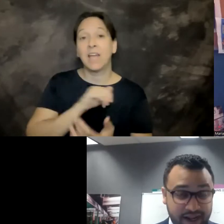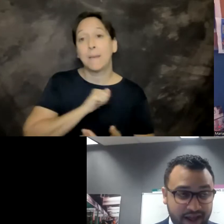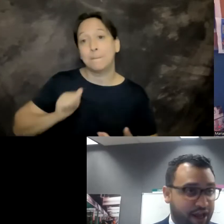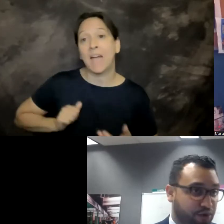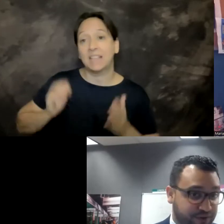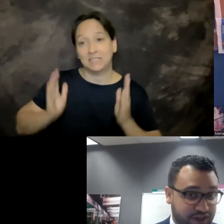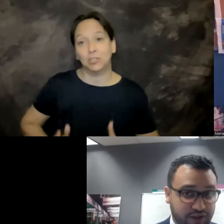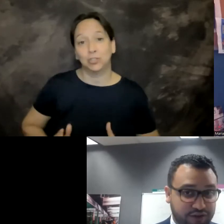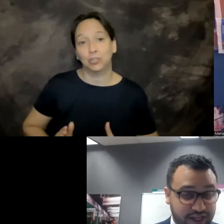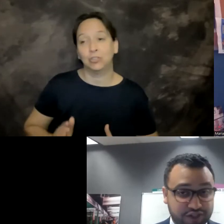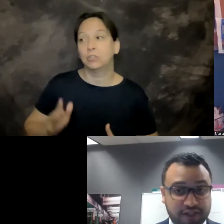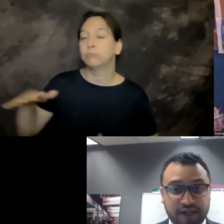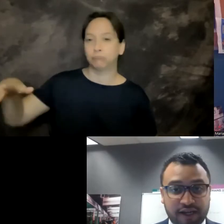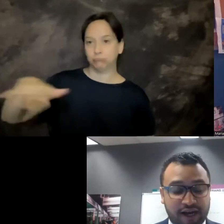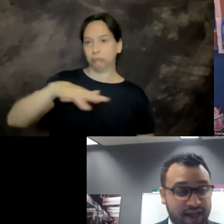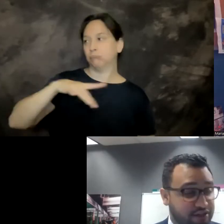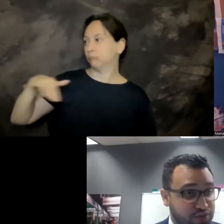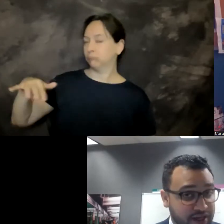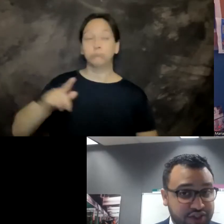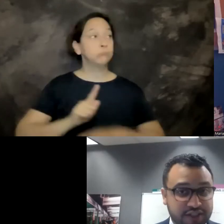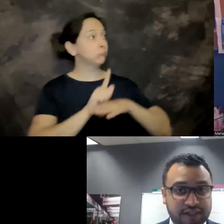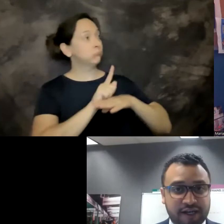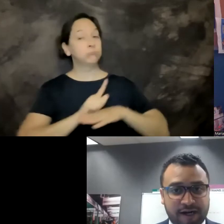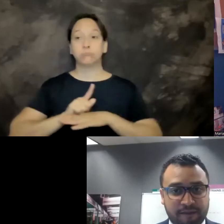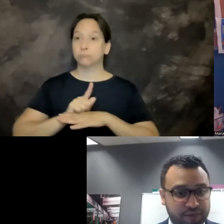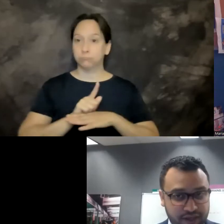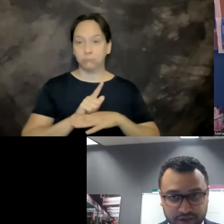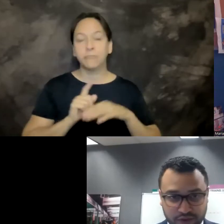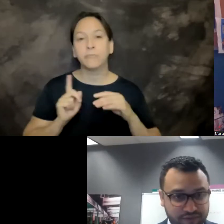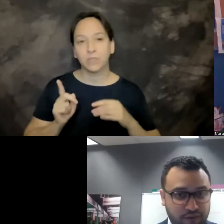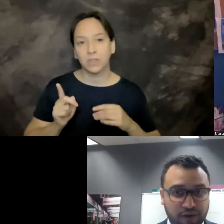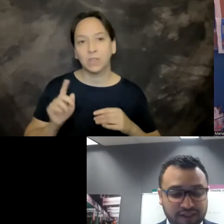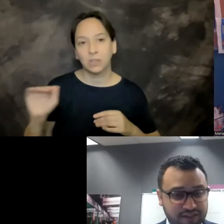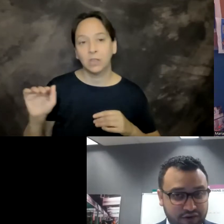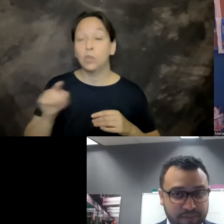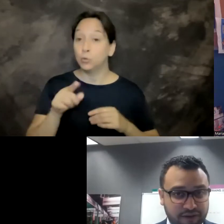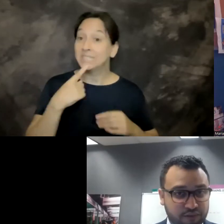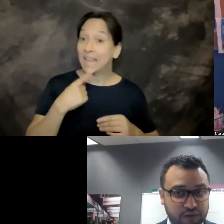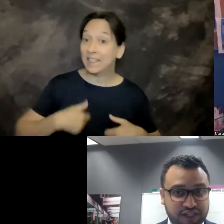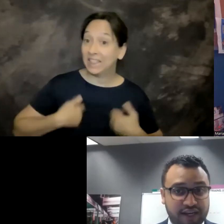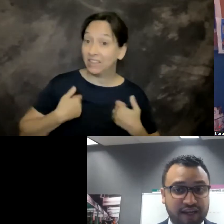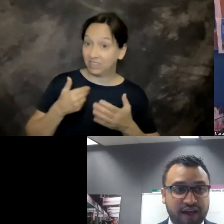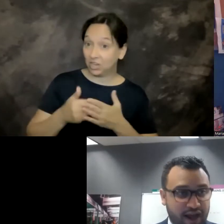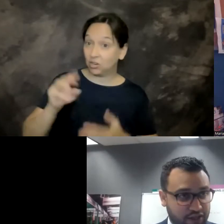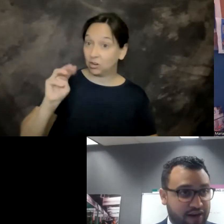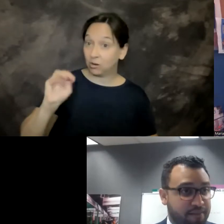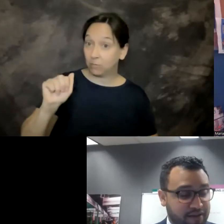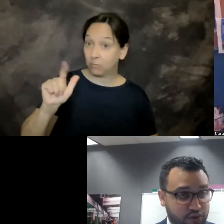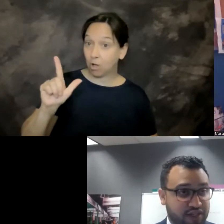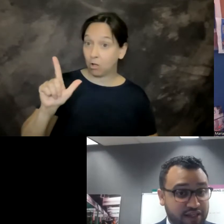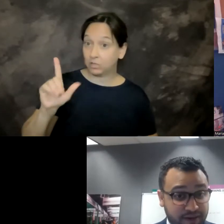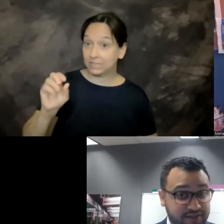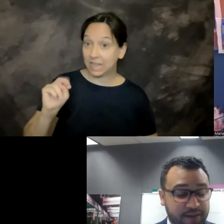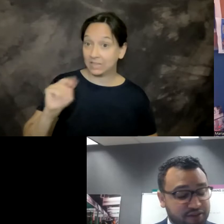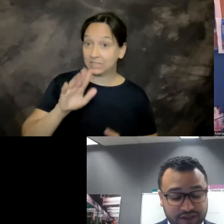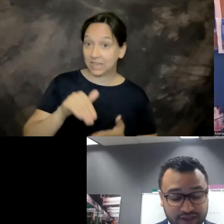hand at your particular station. And as you mentioned, you live out in Malden Center, I believe is what you said. Highly recommend that you